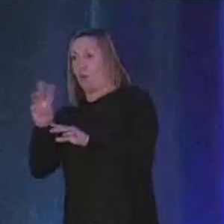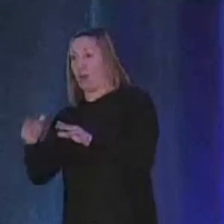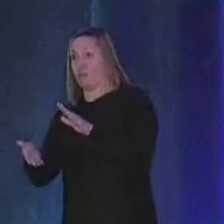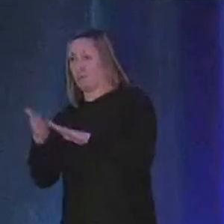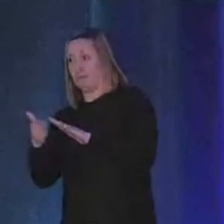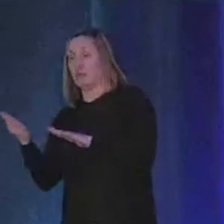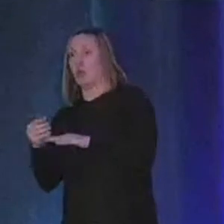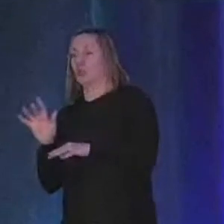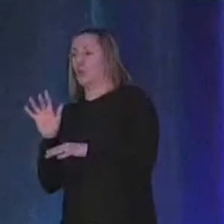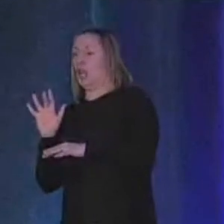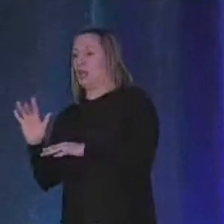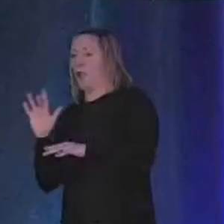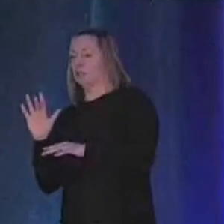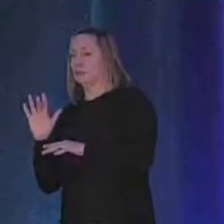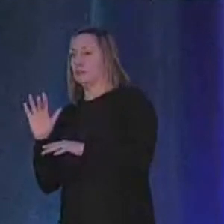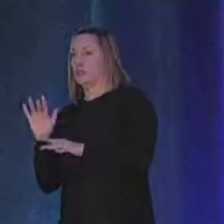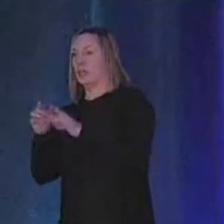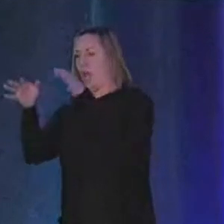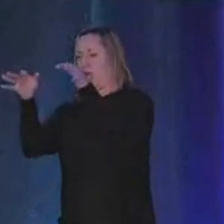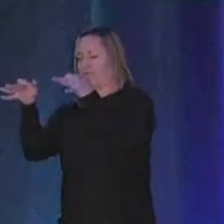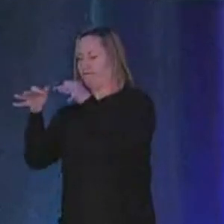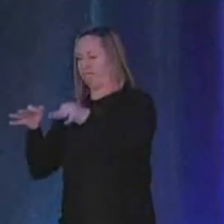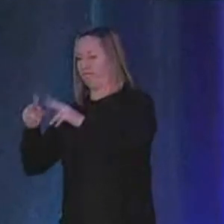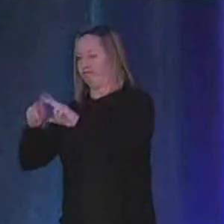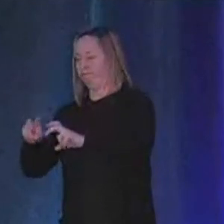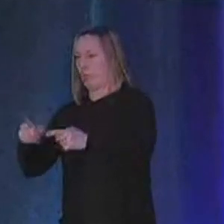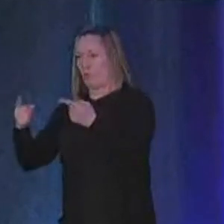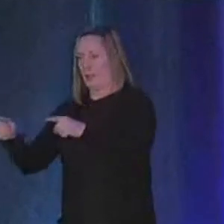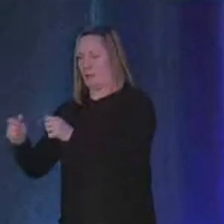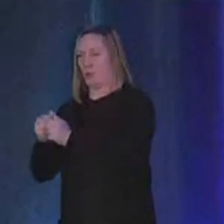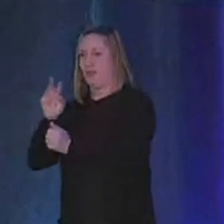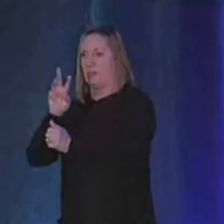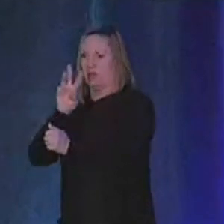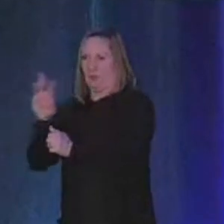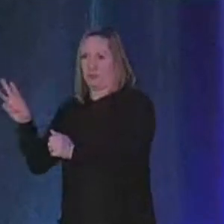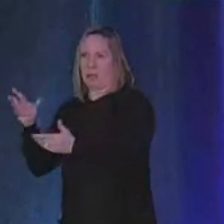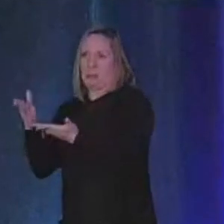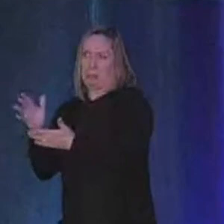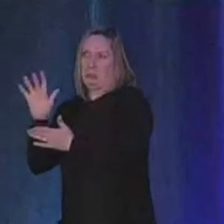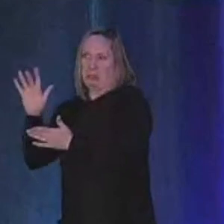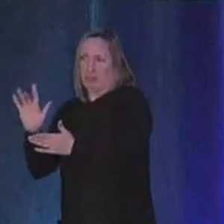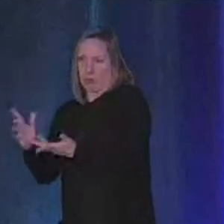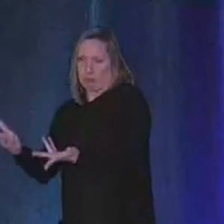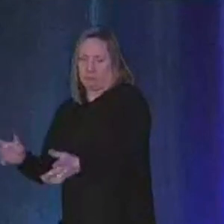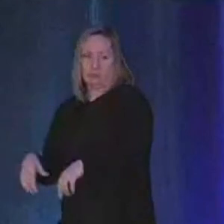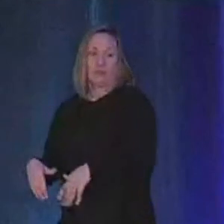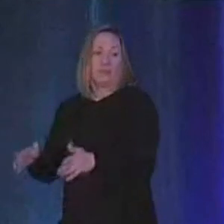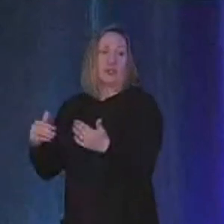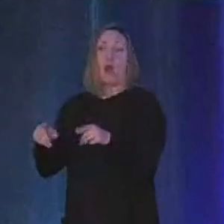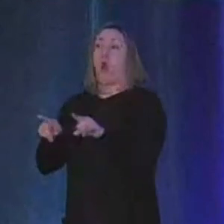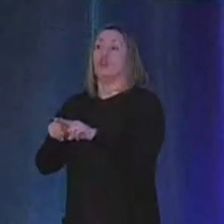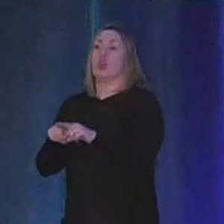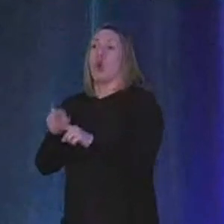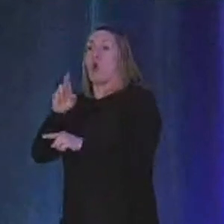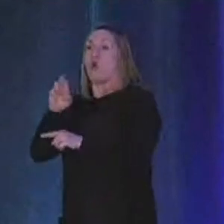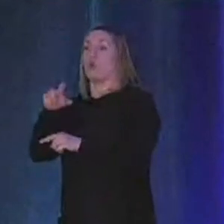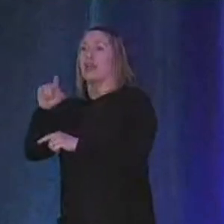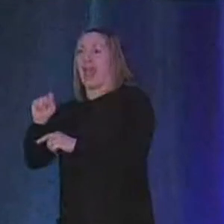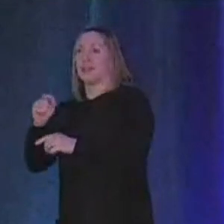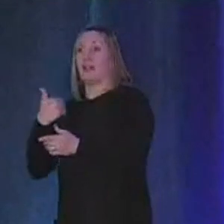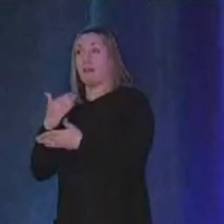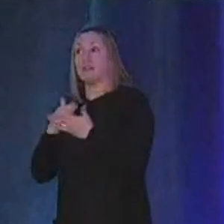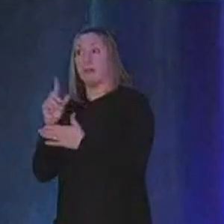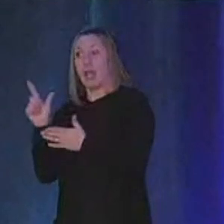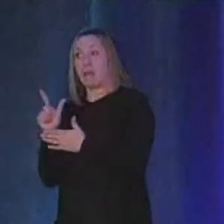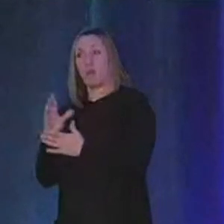button and it'll give you a rundown of what's going on the site, and you could maybe click through it. On top of that, React testing library is actually